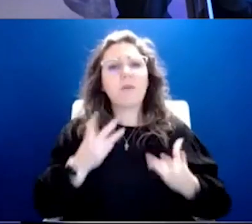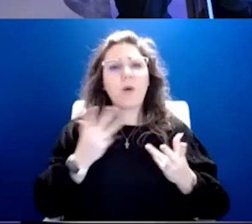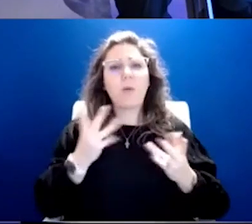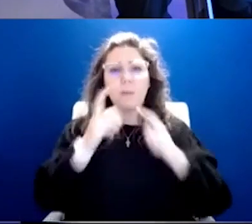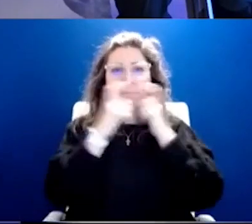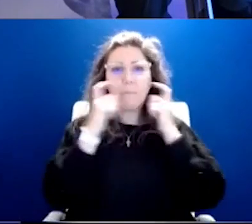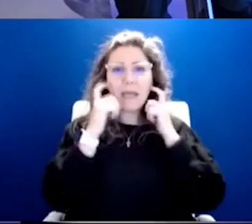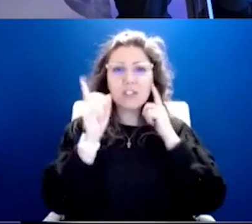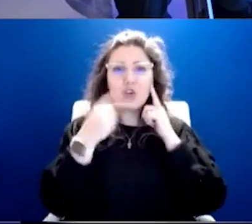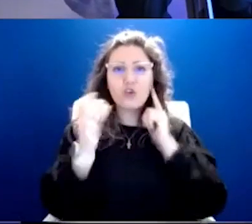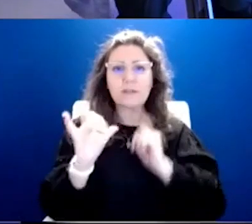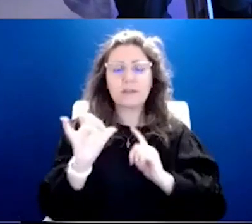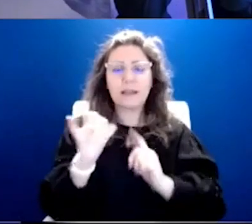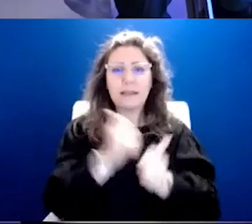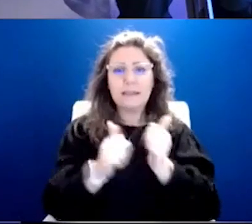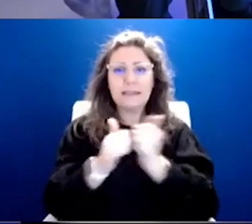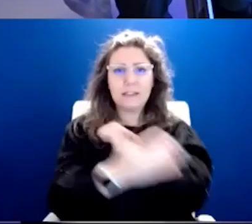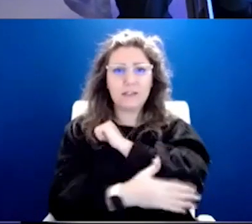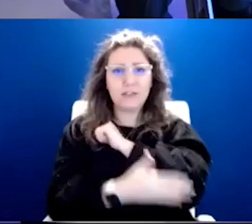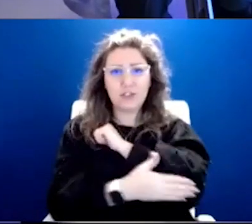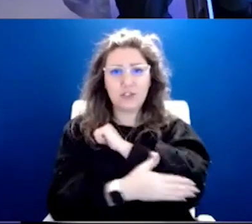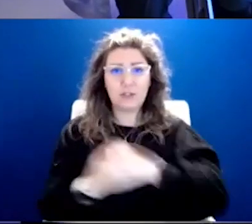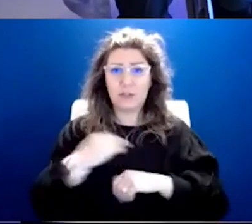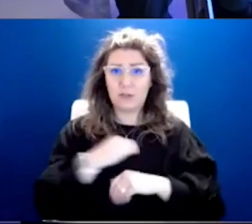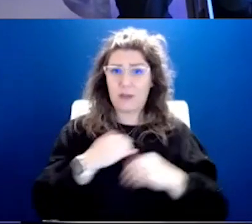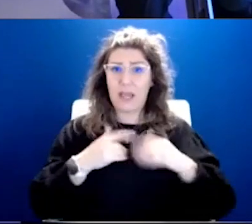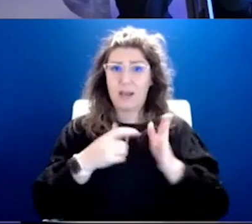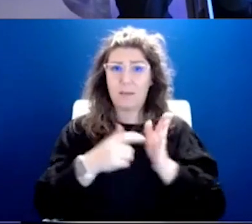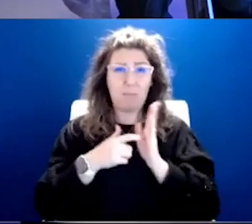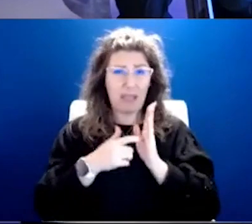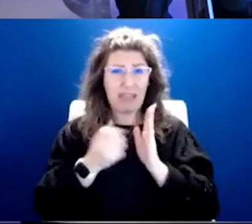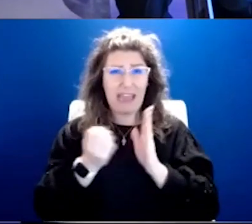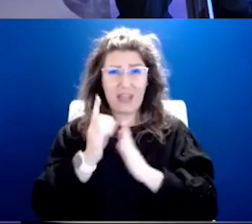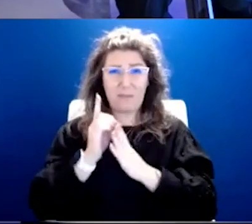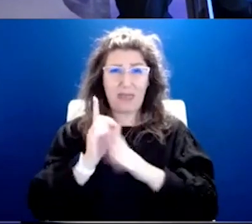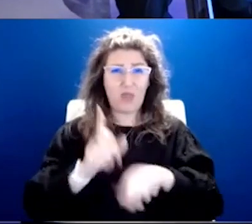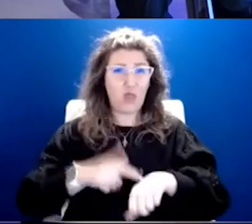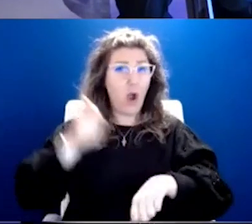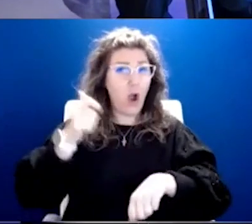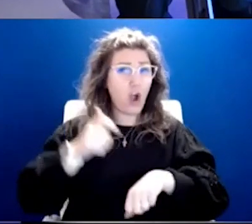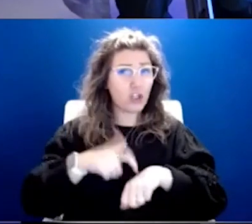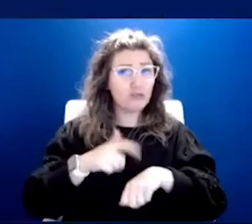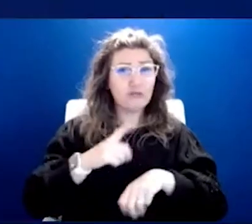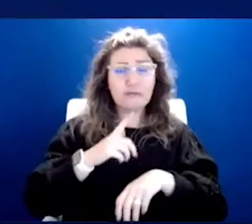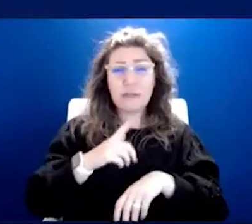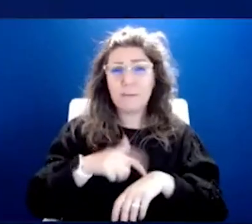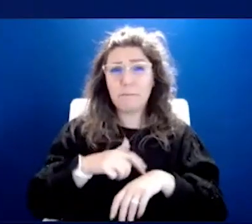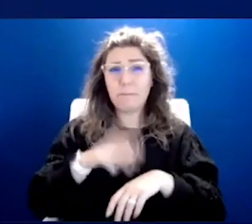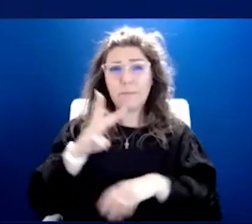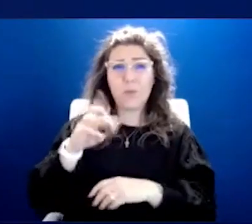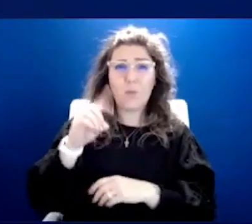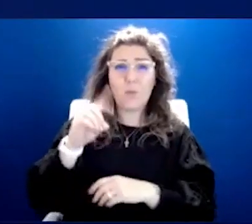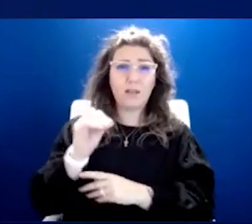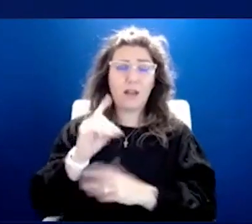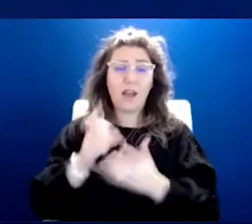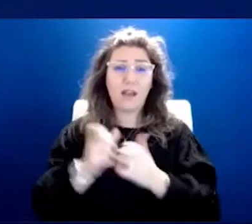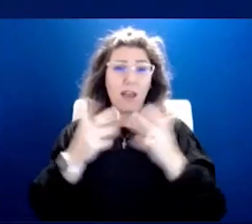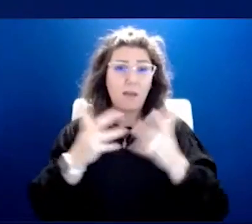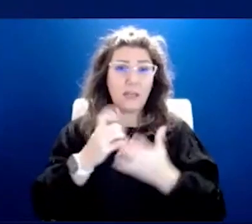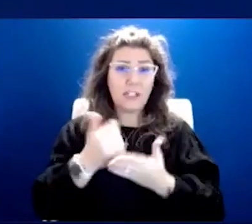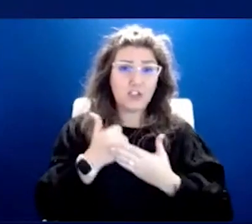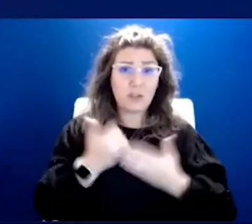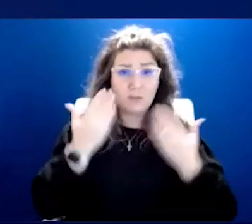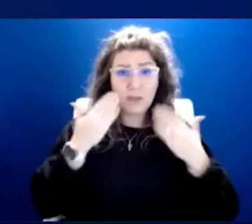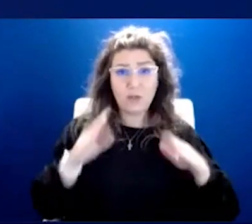county. Yeah. I mean, we had a mandate for a little bit longer in Wyandotte County. How much that helped us, I'm not sure. We had problems